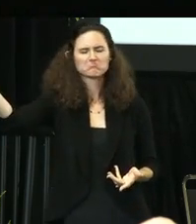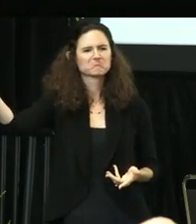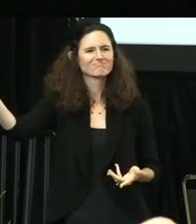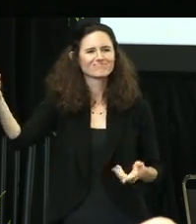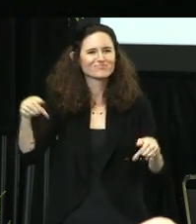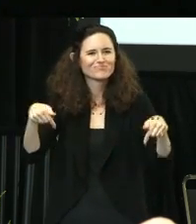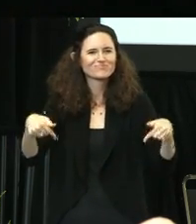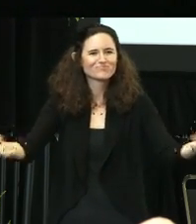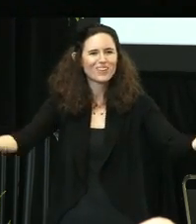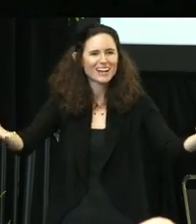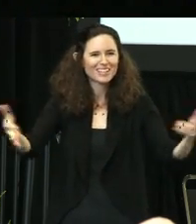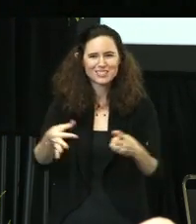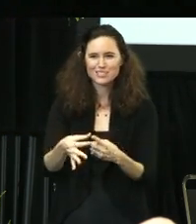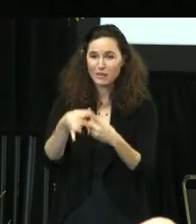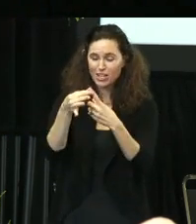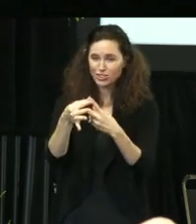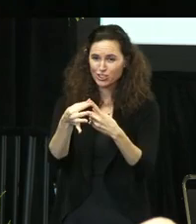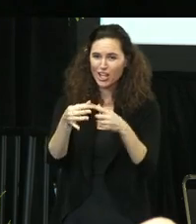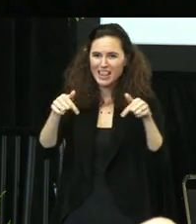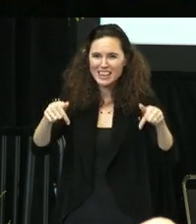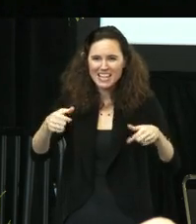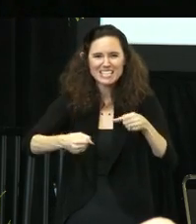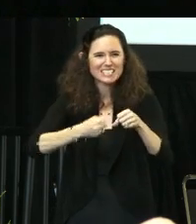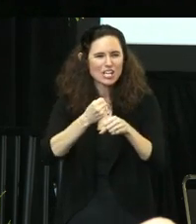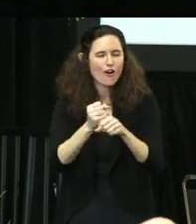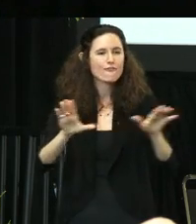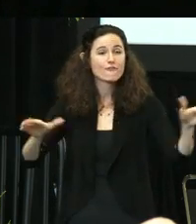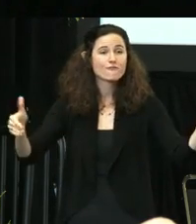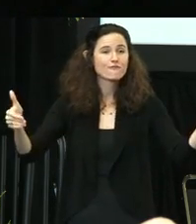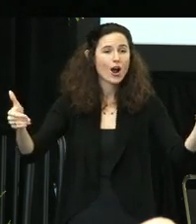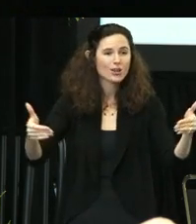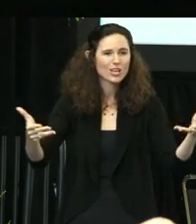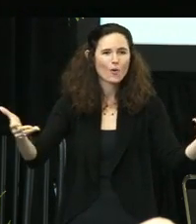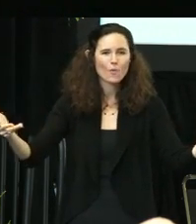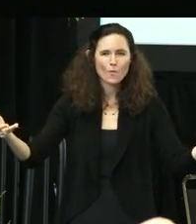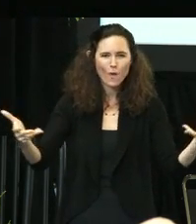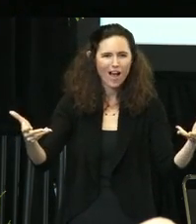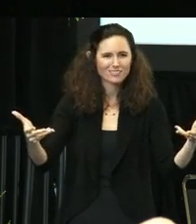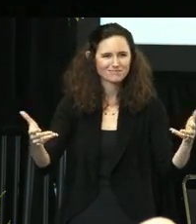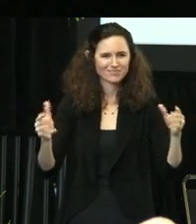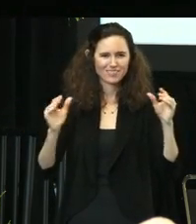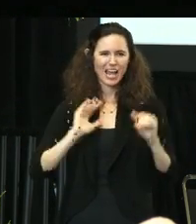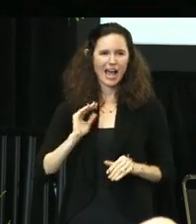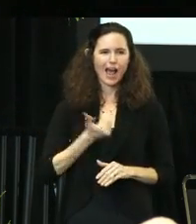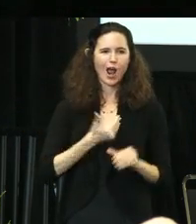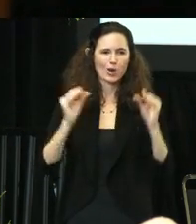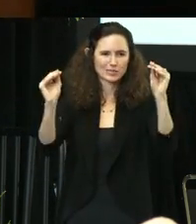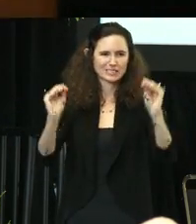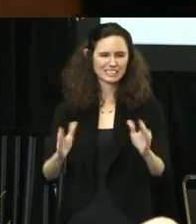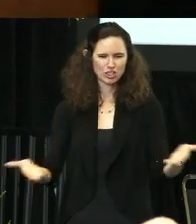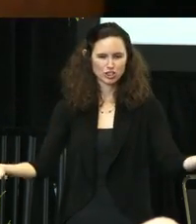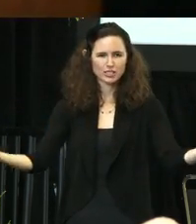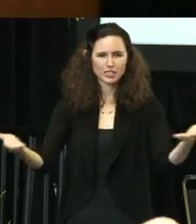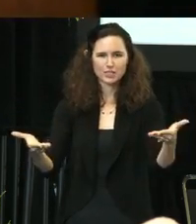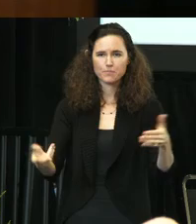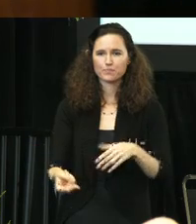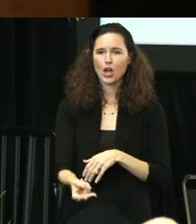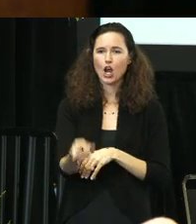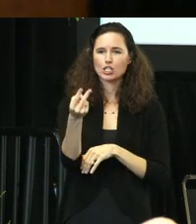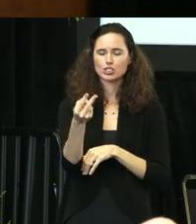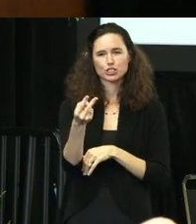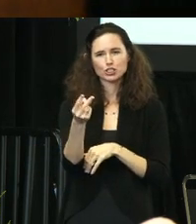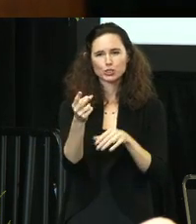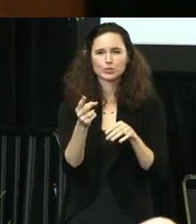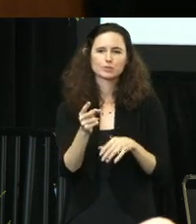sometimes we'll bring in external speakers, but this year we really wanted to focus on our in-house talent. So, our two keynote